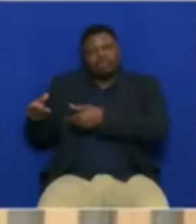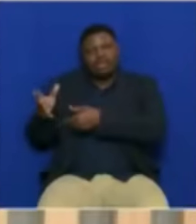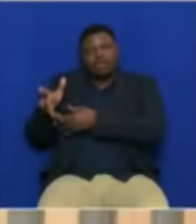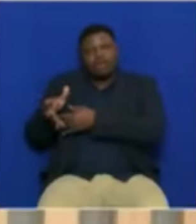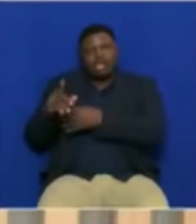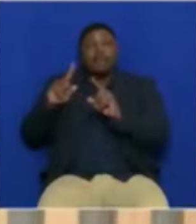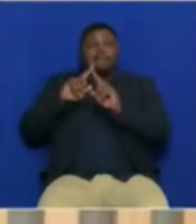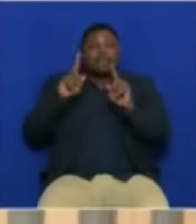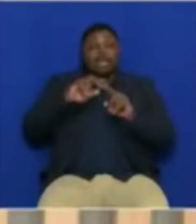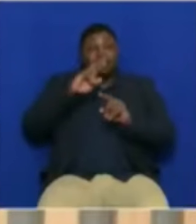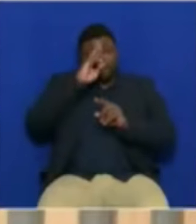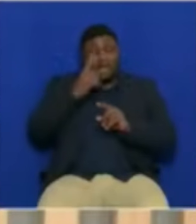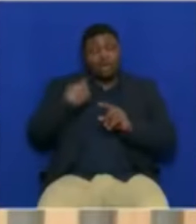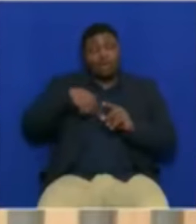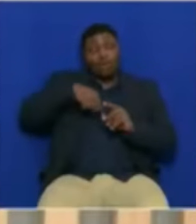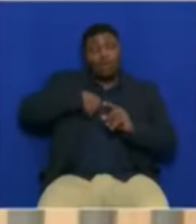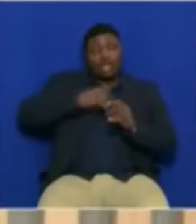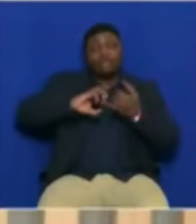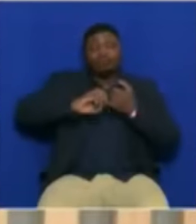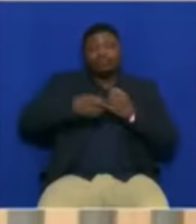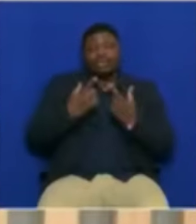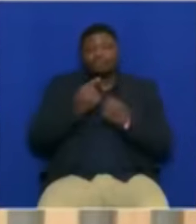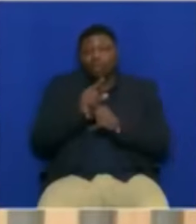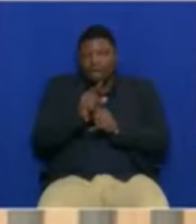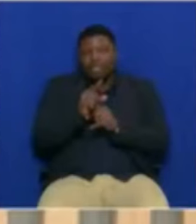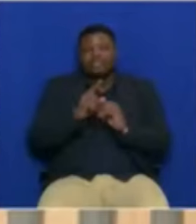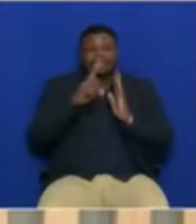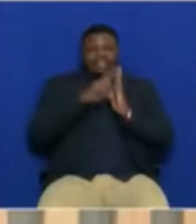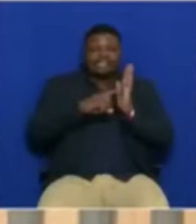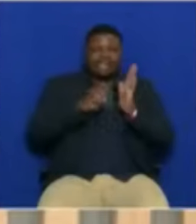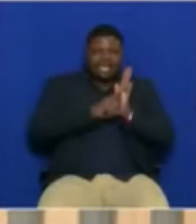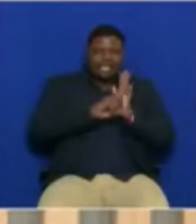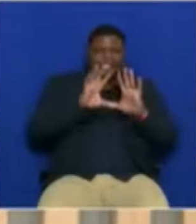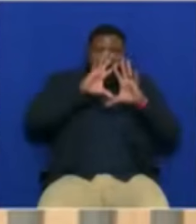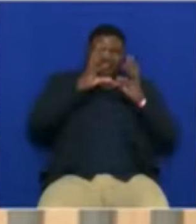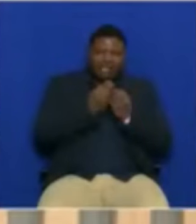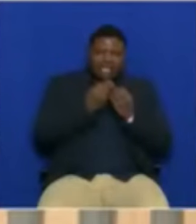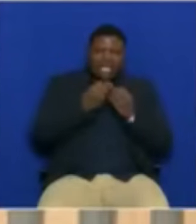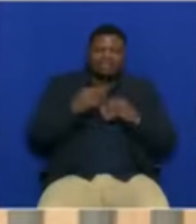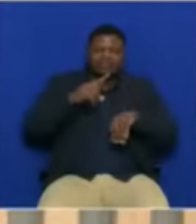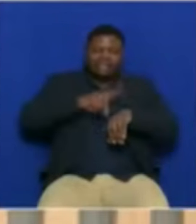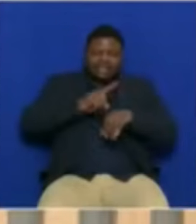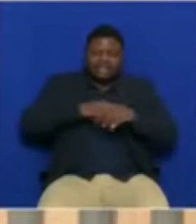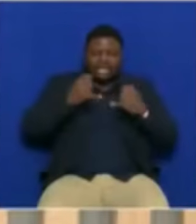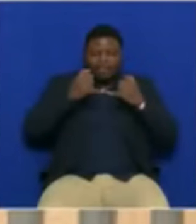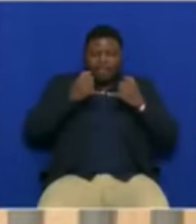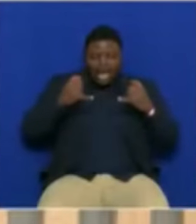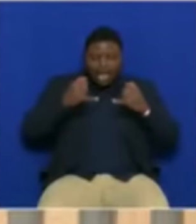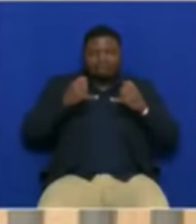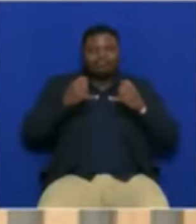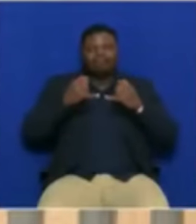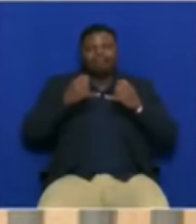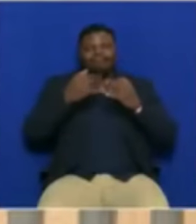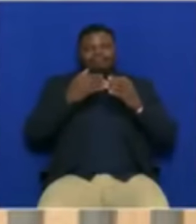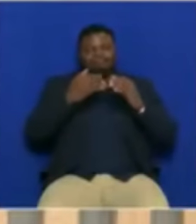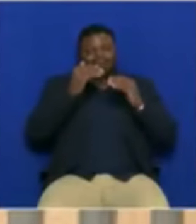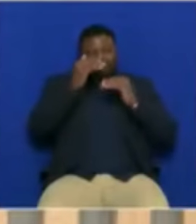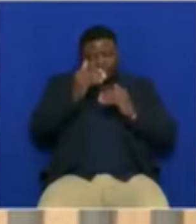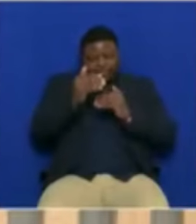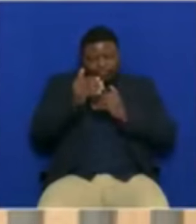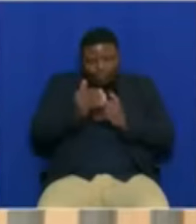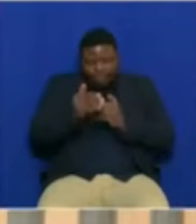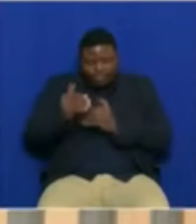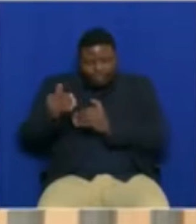and I do apologize that we're only starting to do so now. Please bear in mind the affidavit you submitted in the